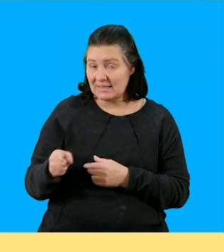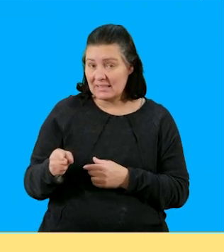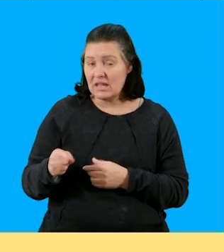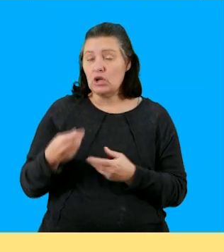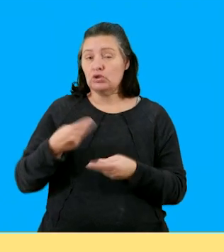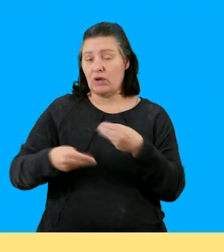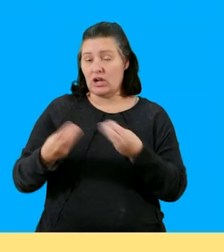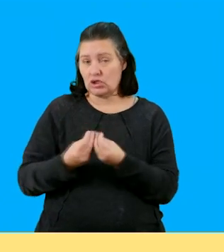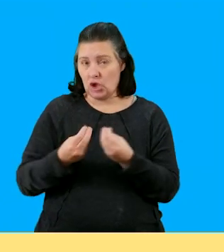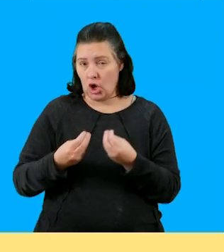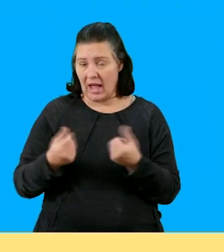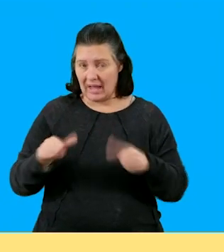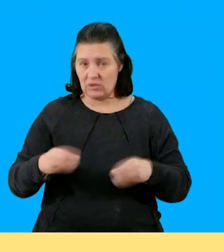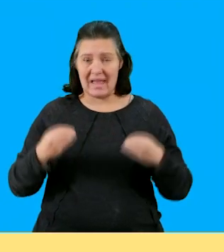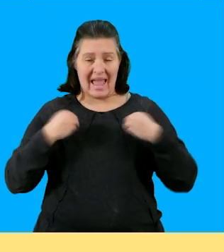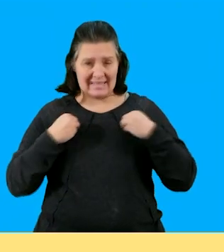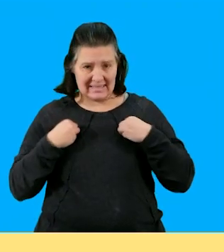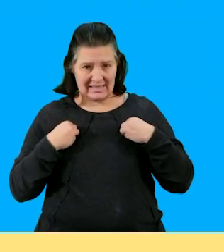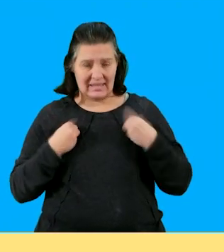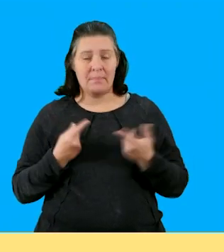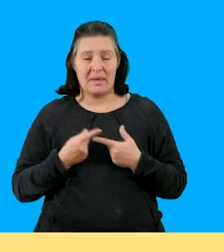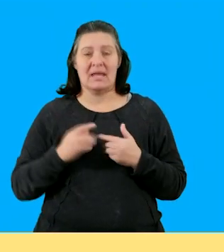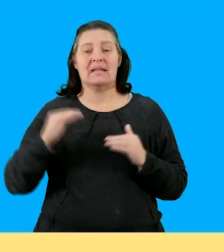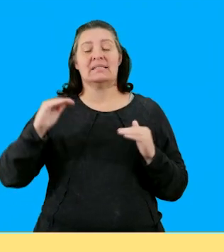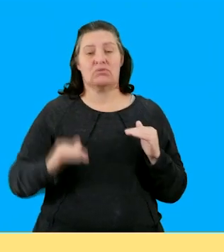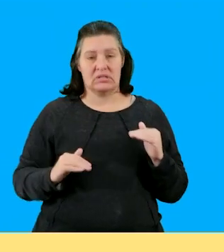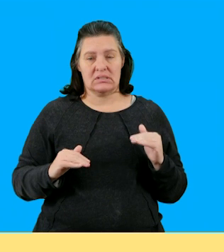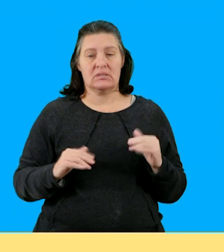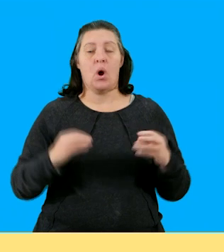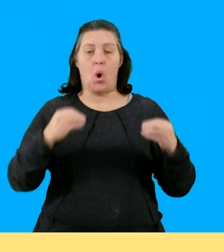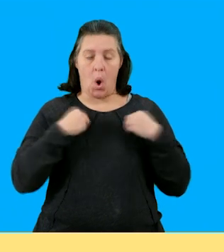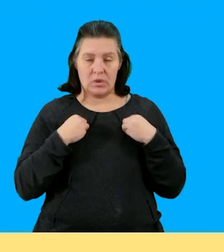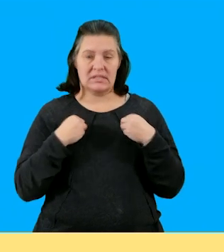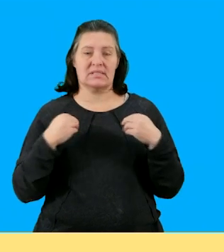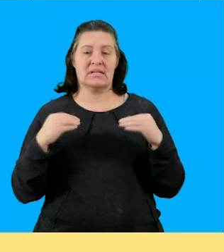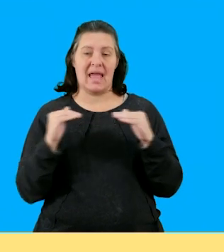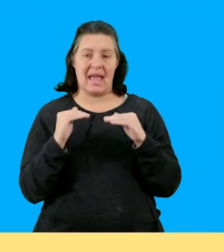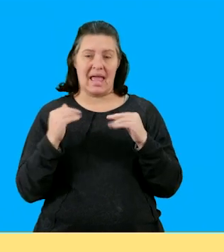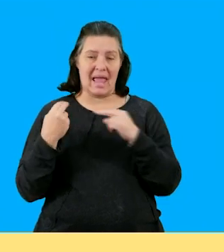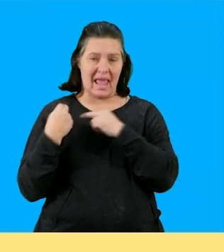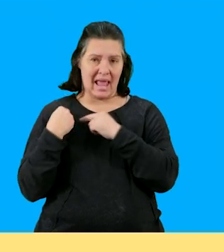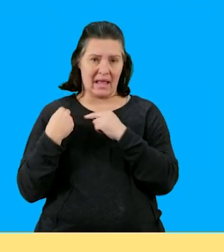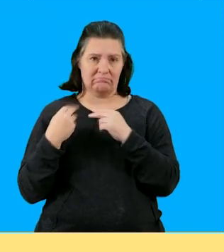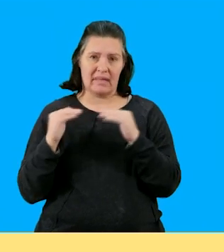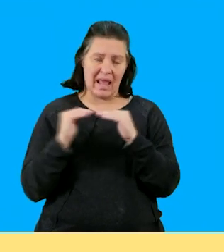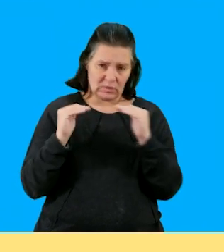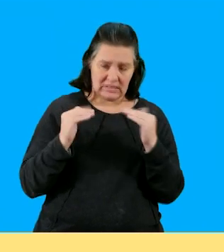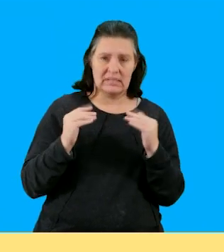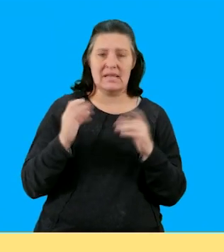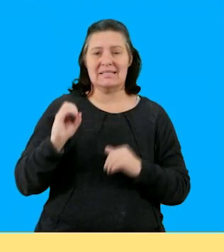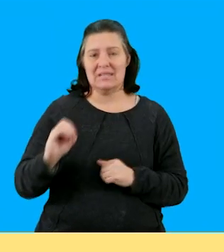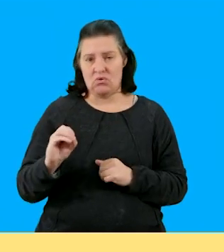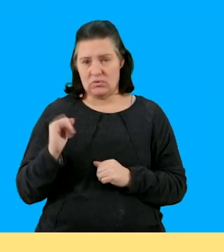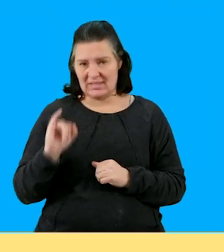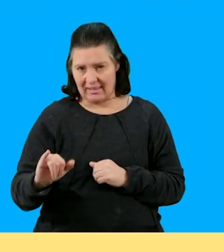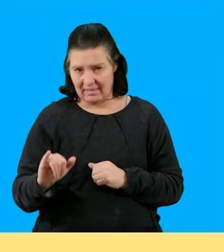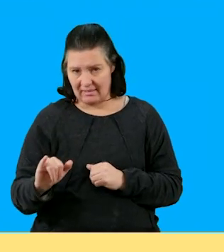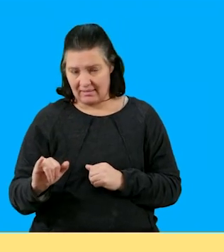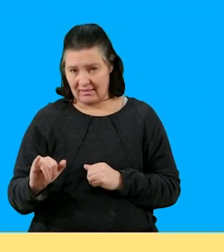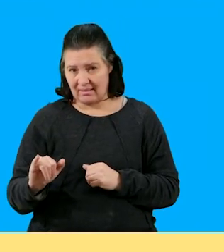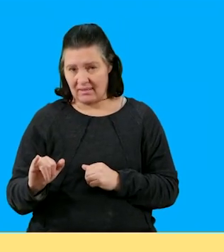returned 700 has not yet been entered. So the moment you hear a credit note, it simply means